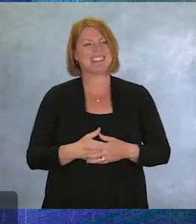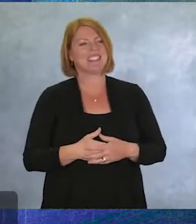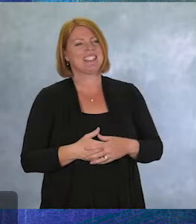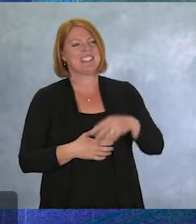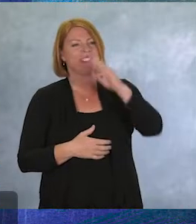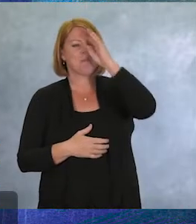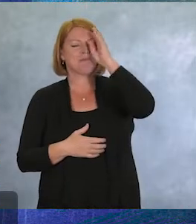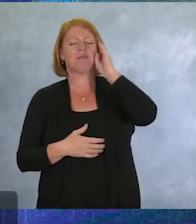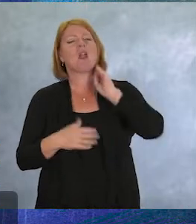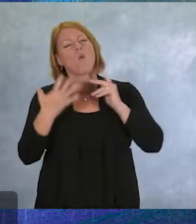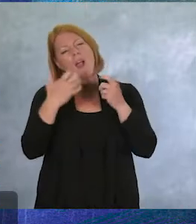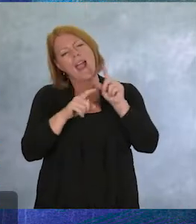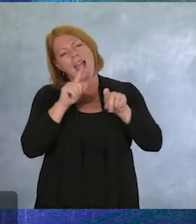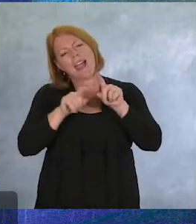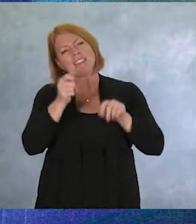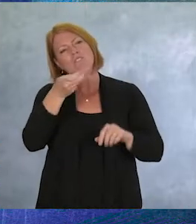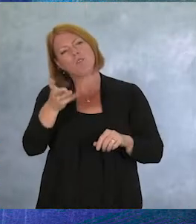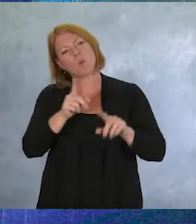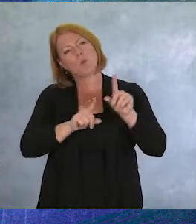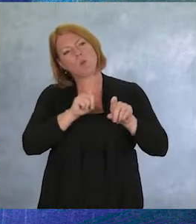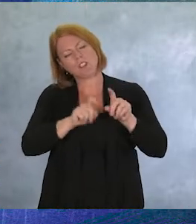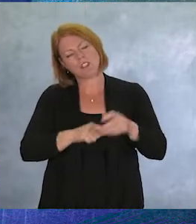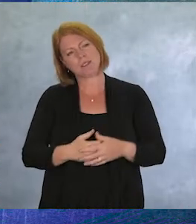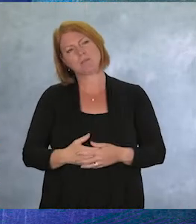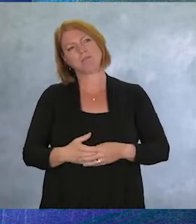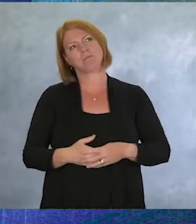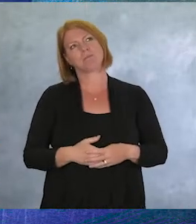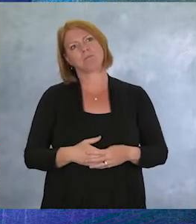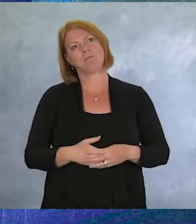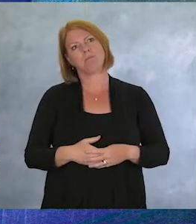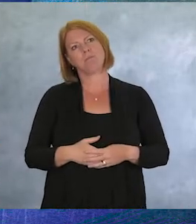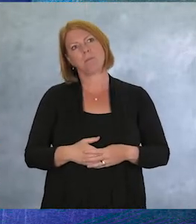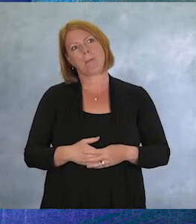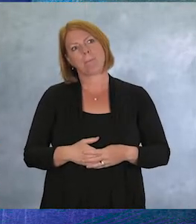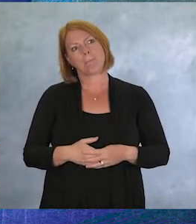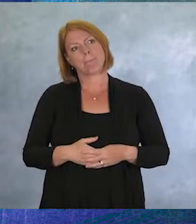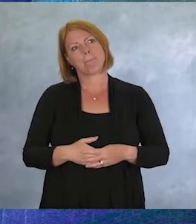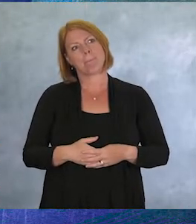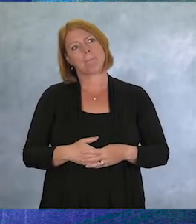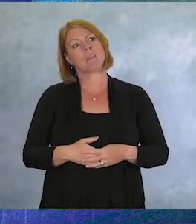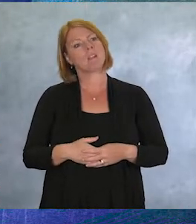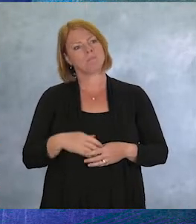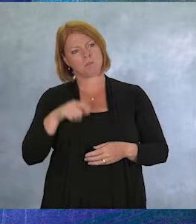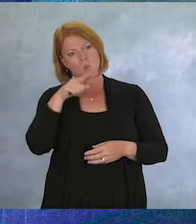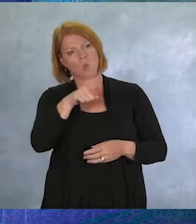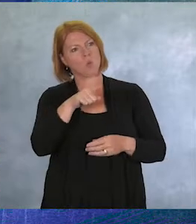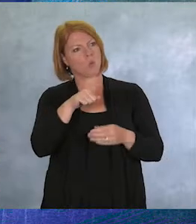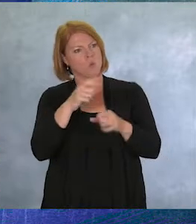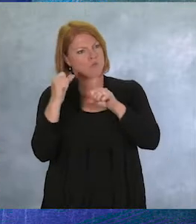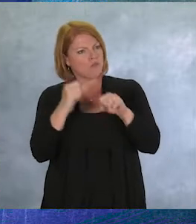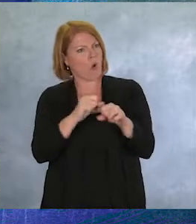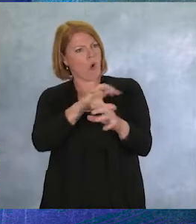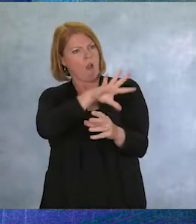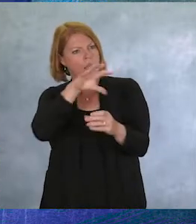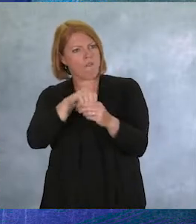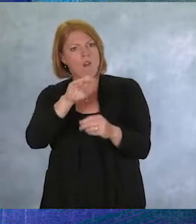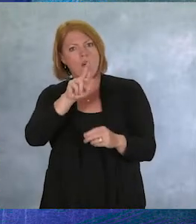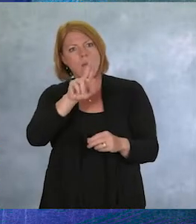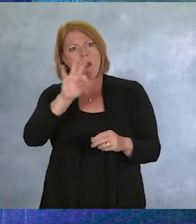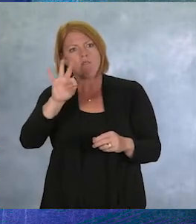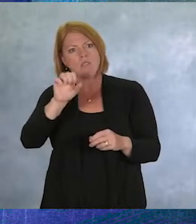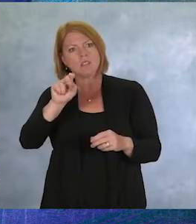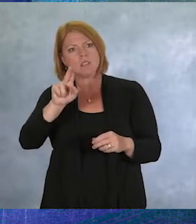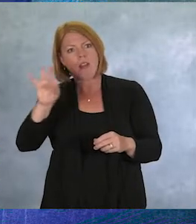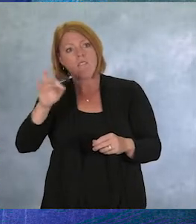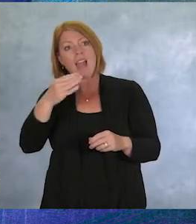So a few questions, actually. You were very big in Buff Stuff and Shades. Can